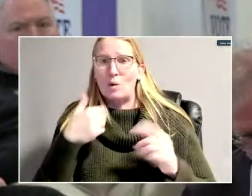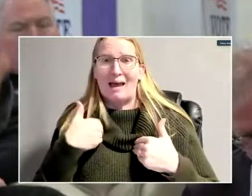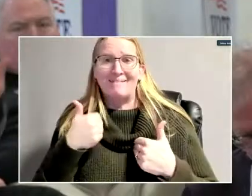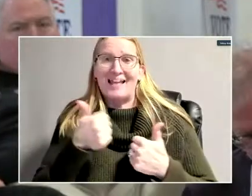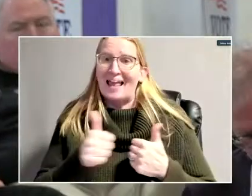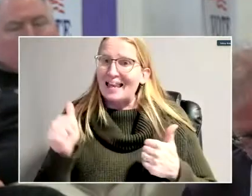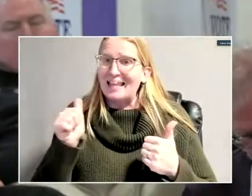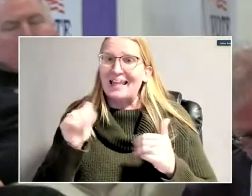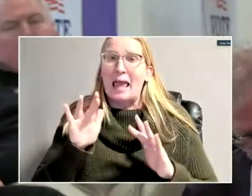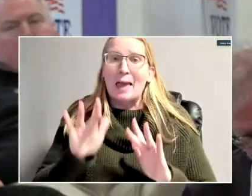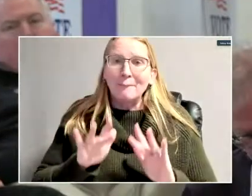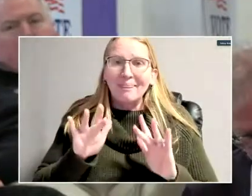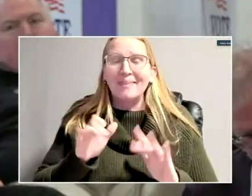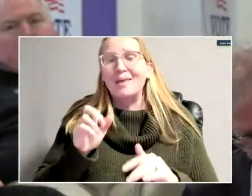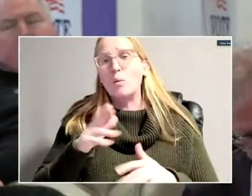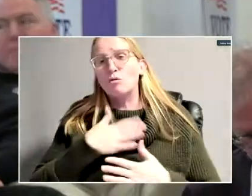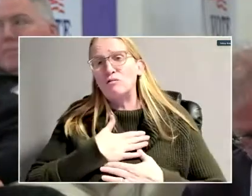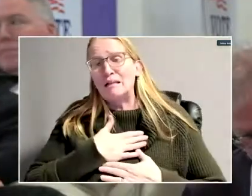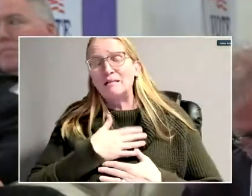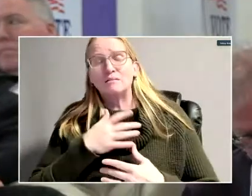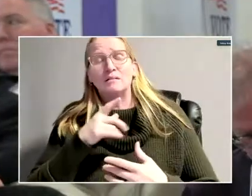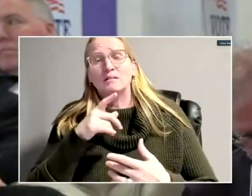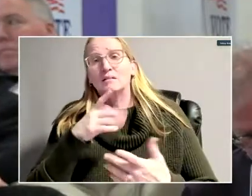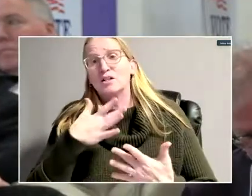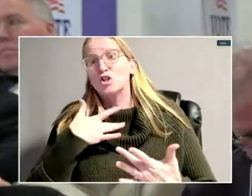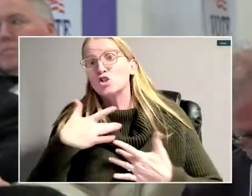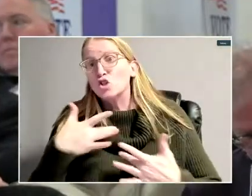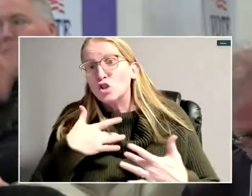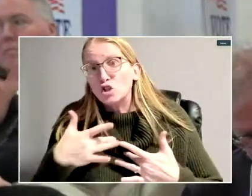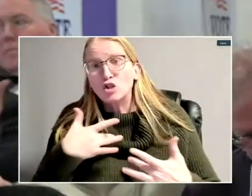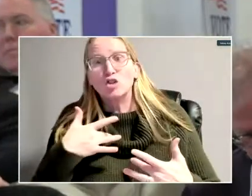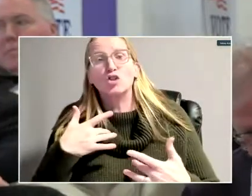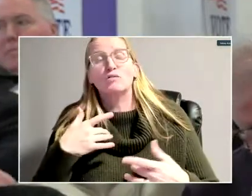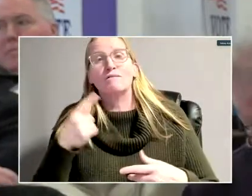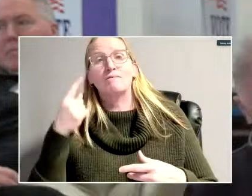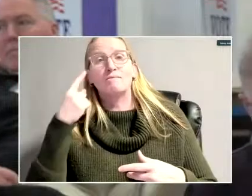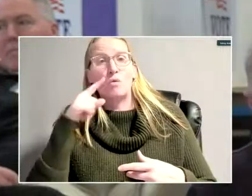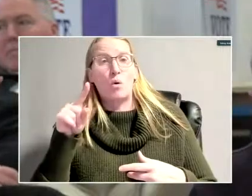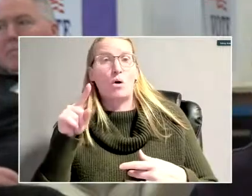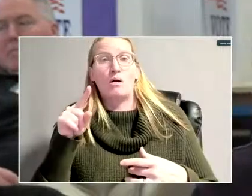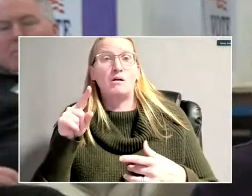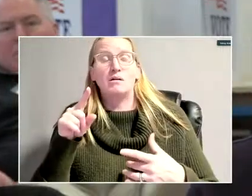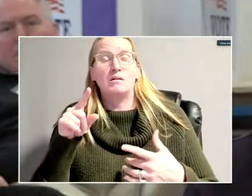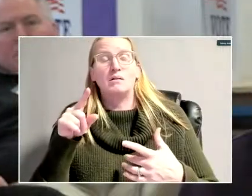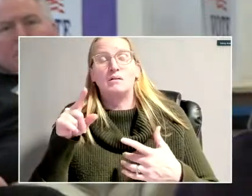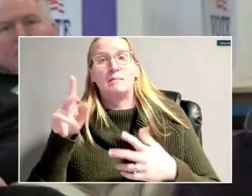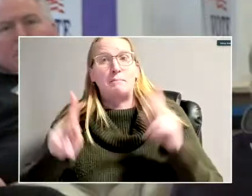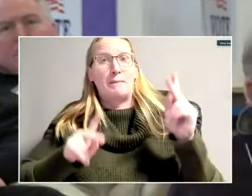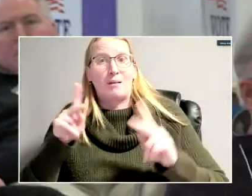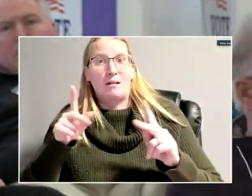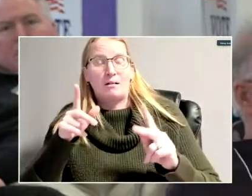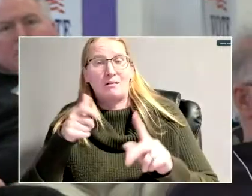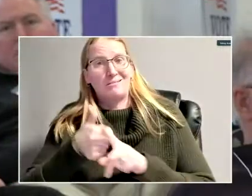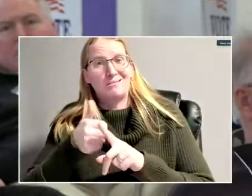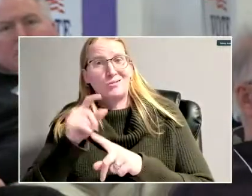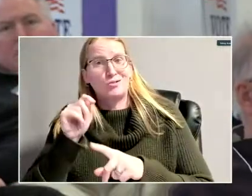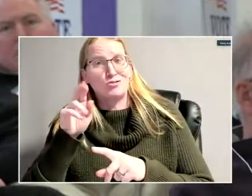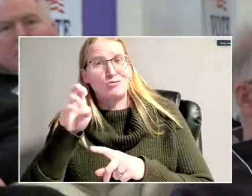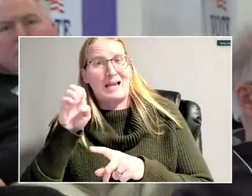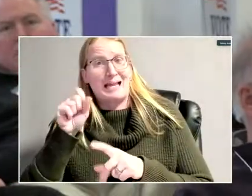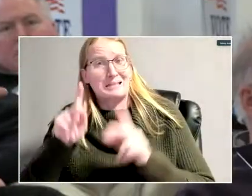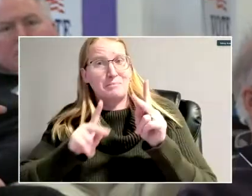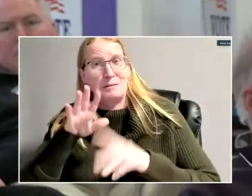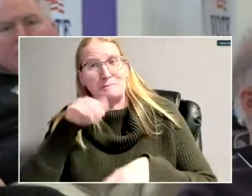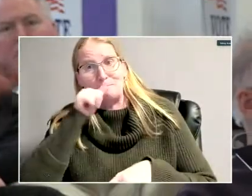or concern for the plight of transgender people which is very oppressive right